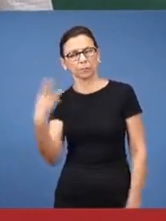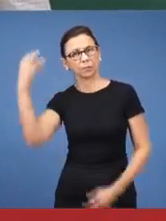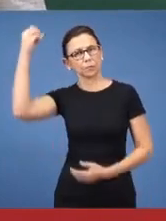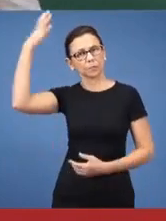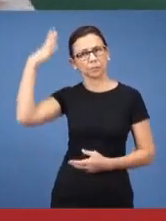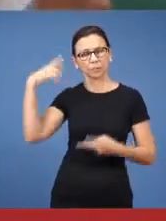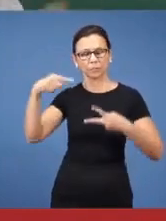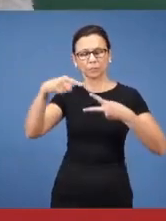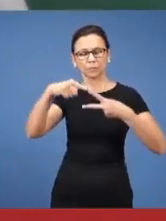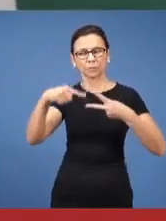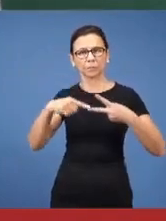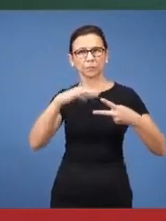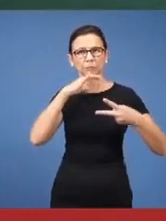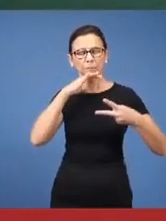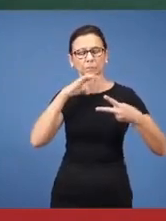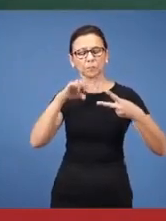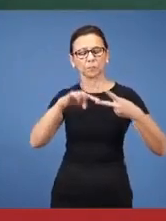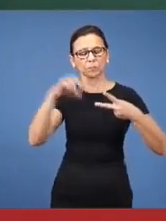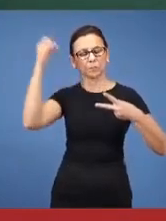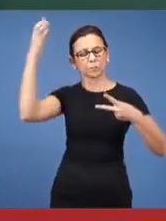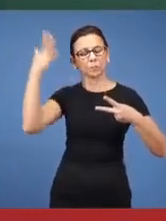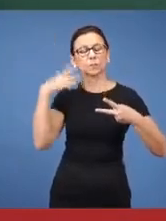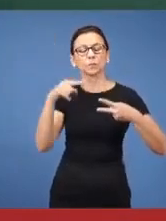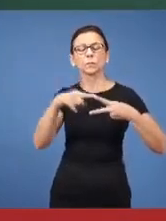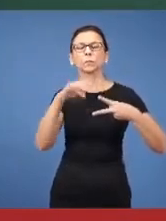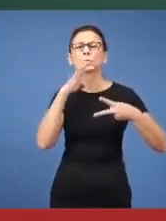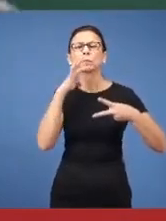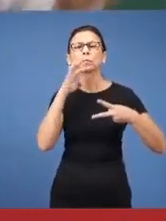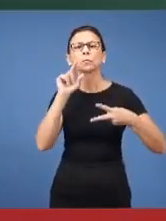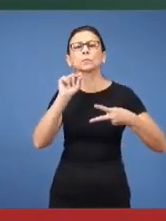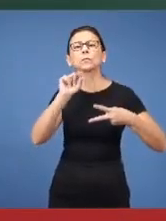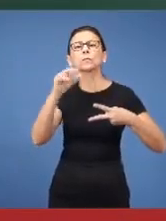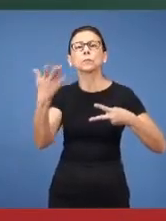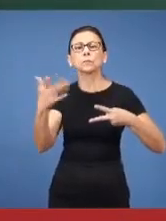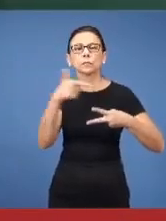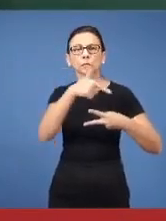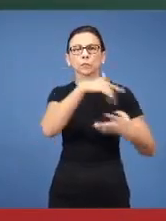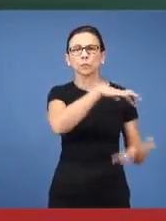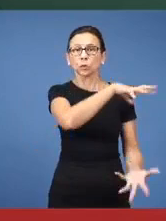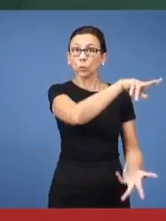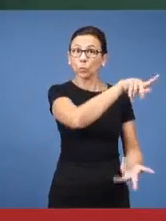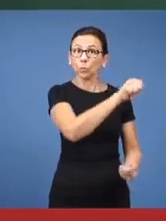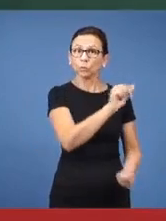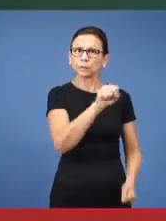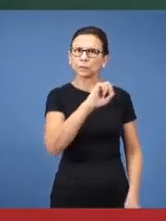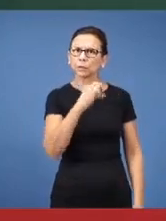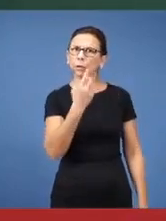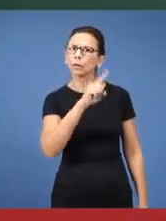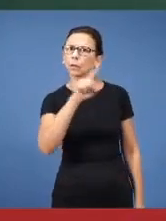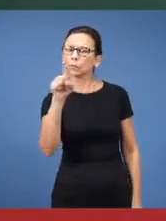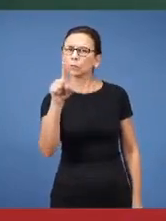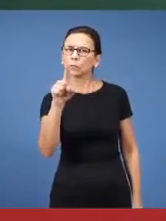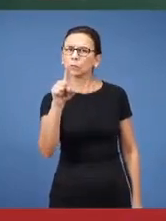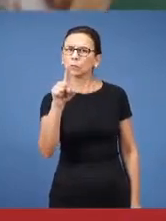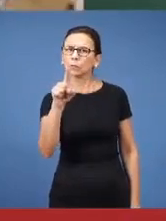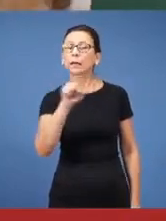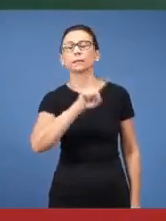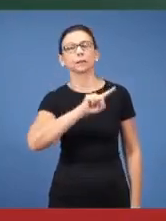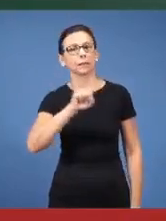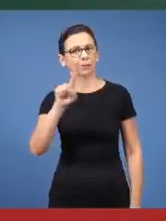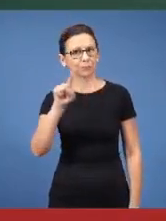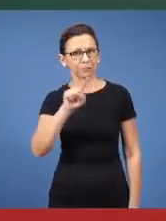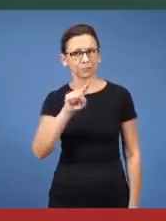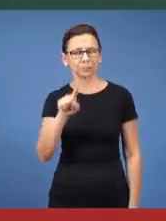or revelation. Let us understand. Knowledge of what? Of the world? Yes or no?